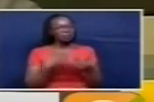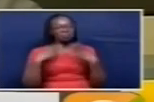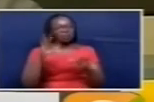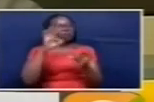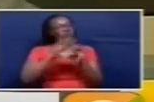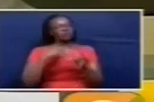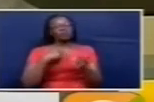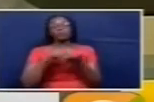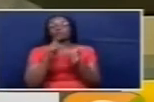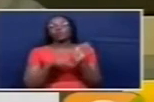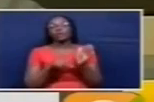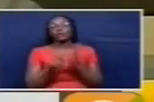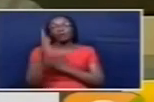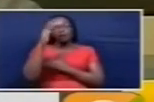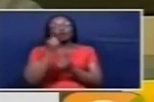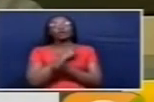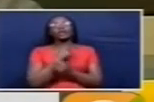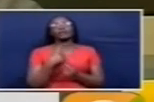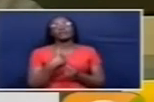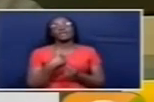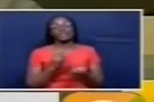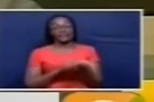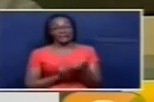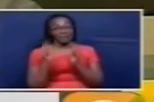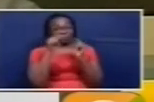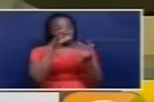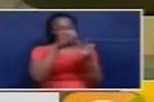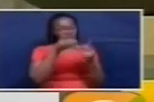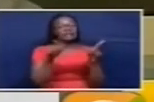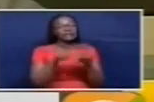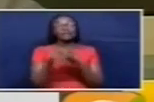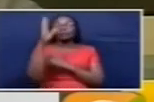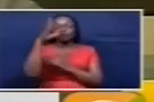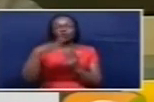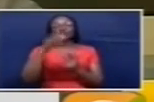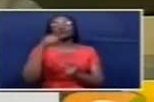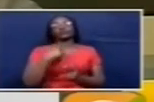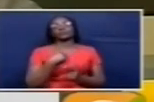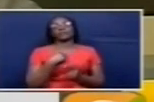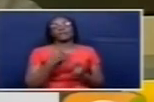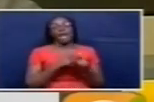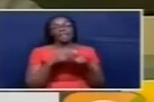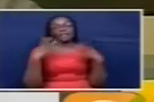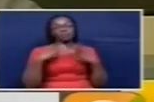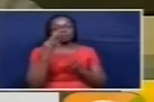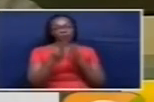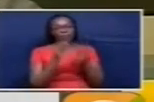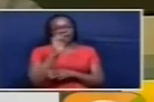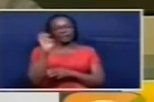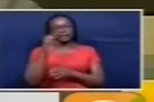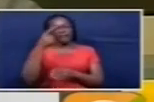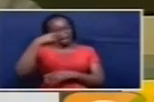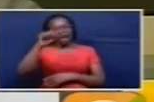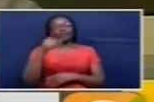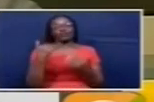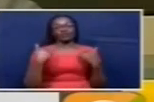me. When we went for the nominations, God also chose me, and I was approved by the people of Embakasi East constituency. And